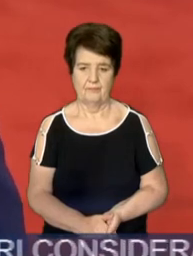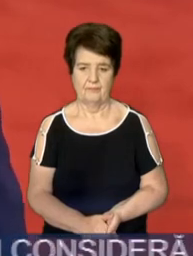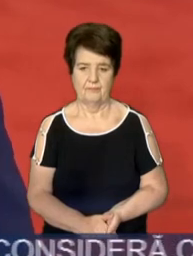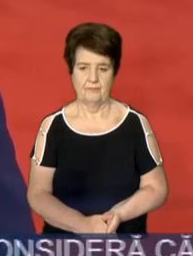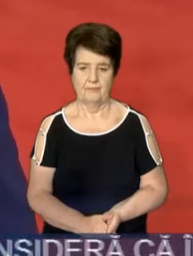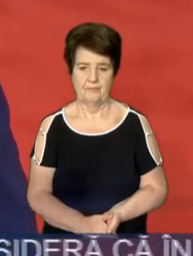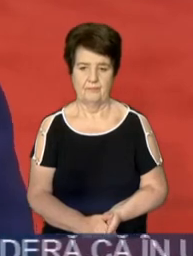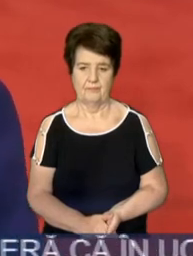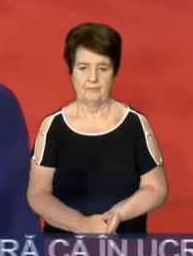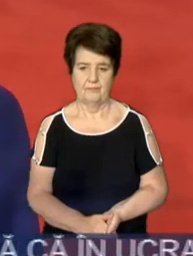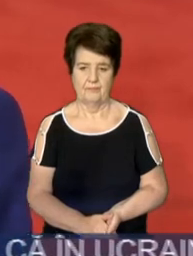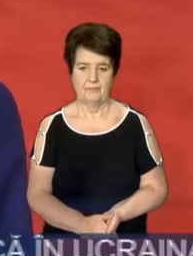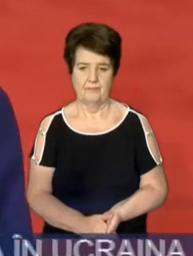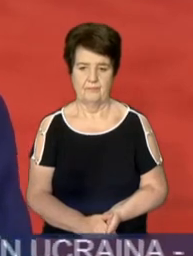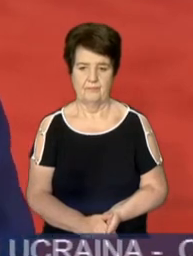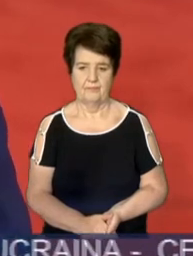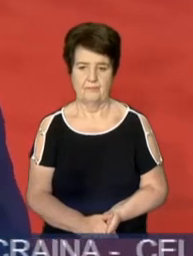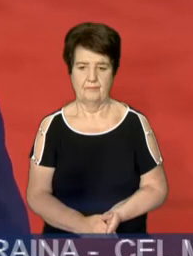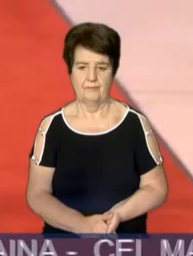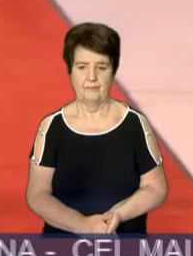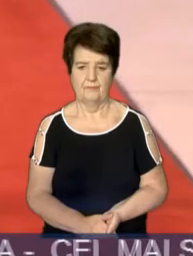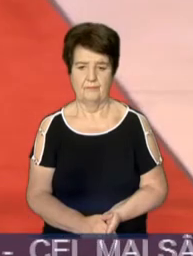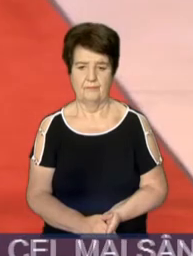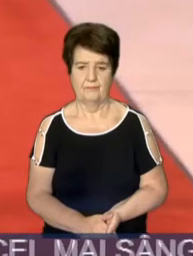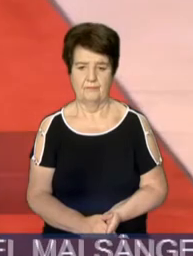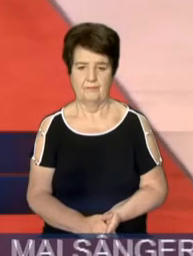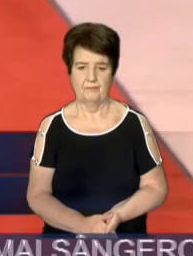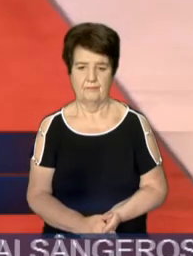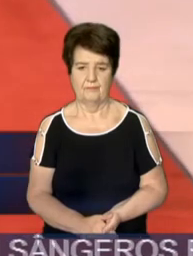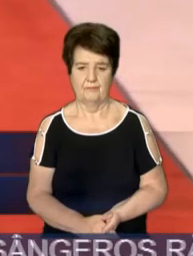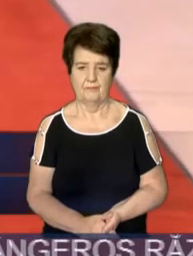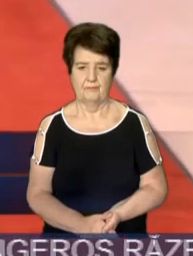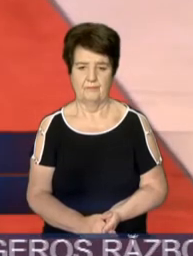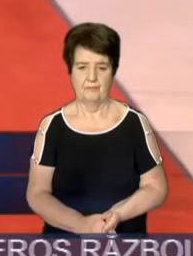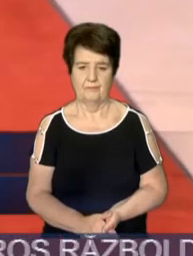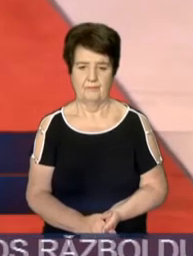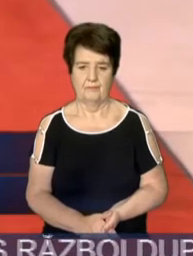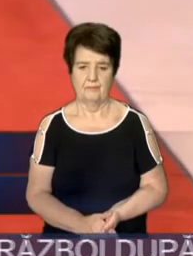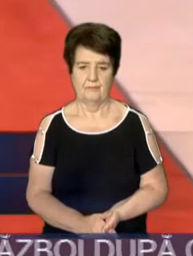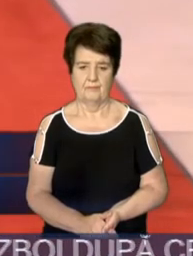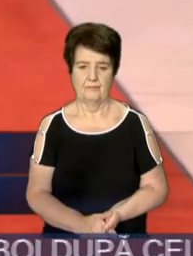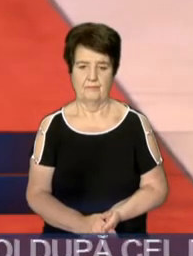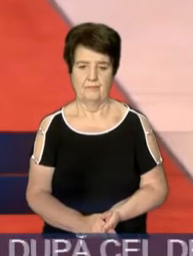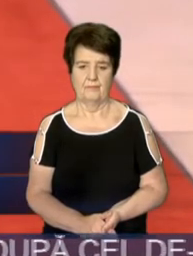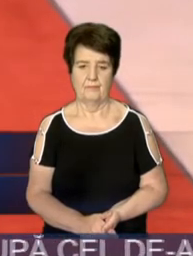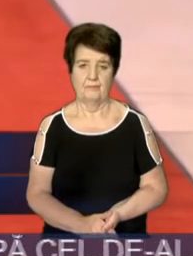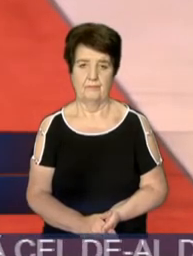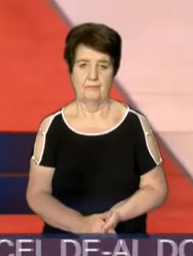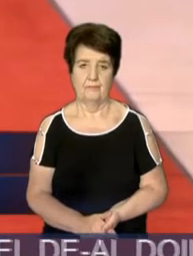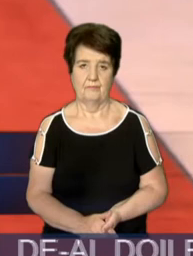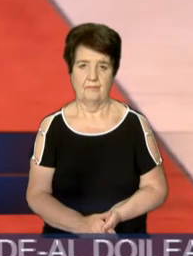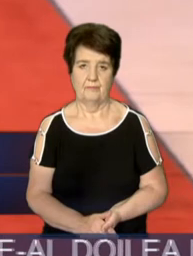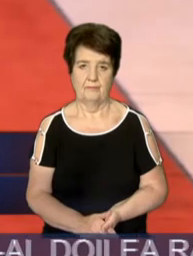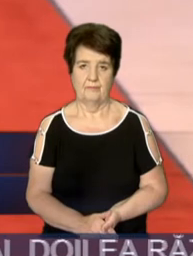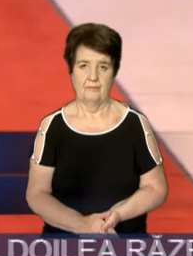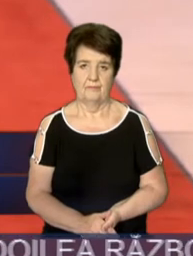an agreement on a political decision. We are seeking for some way how to limit the number of